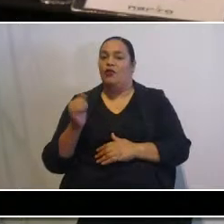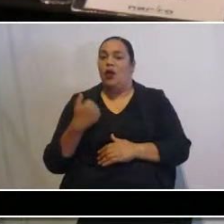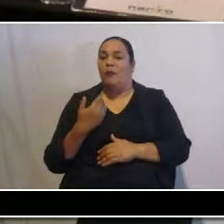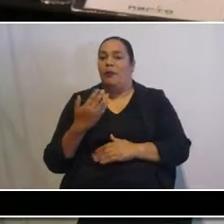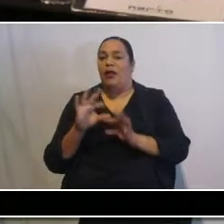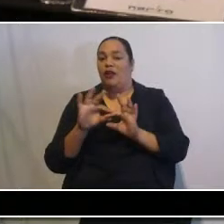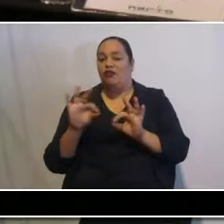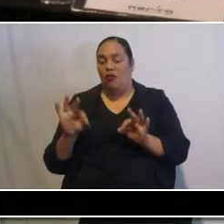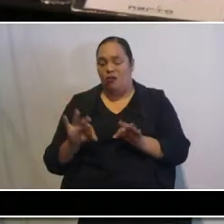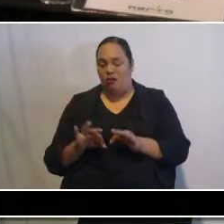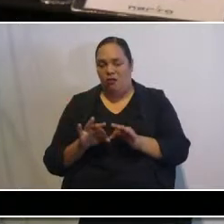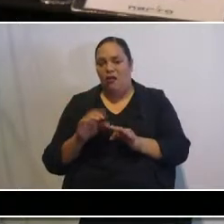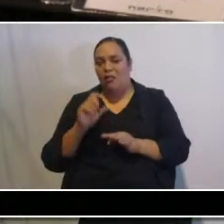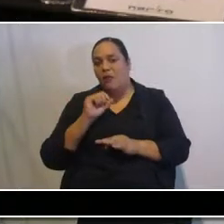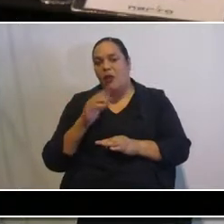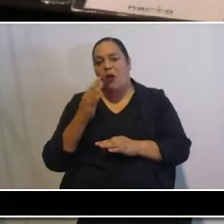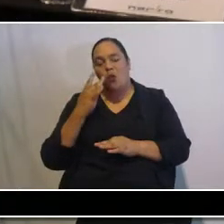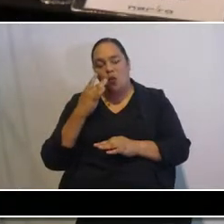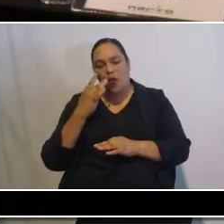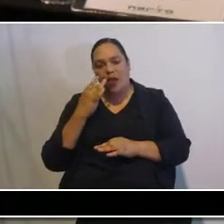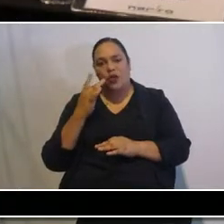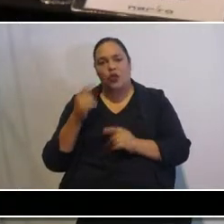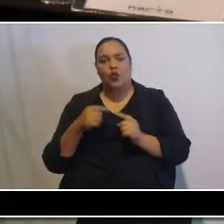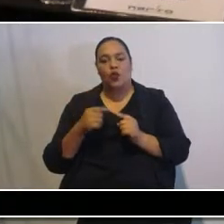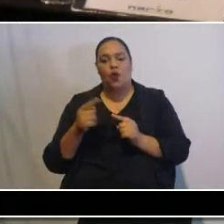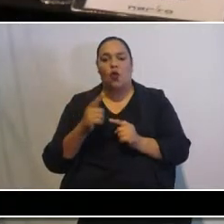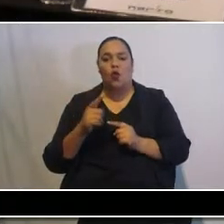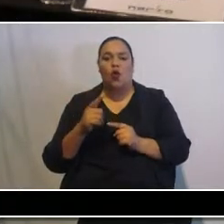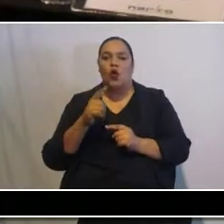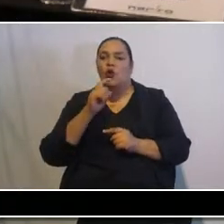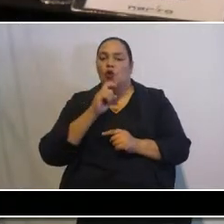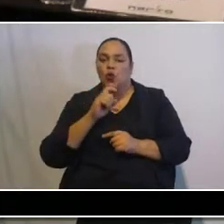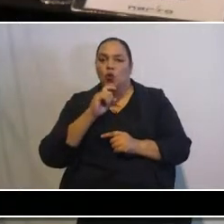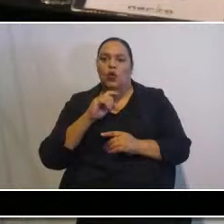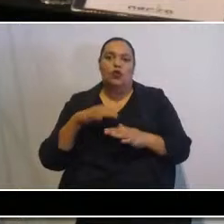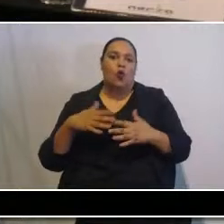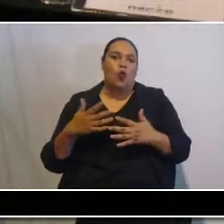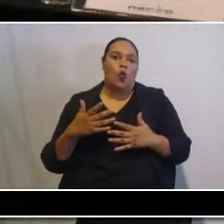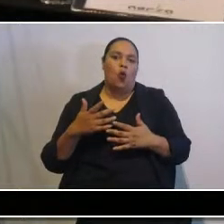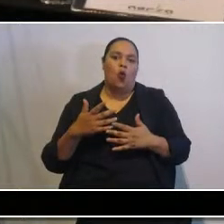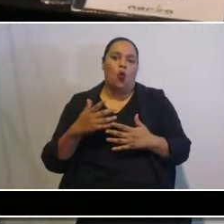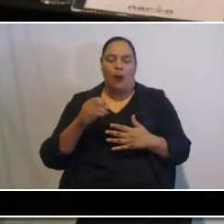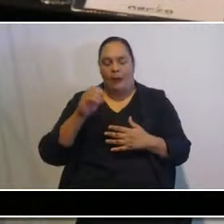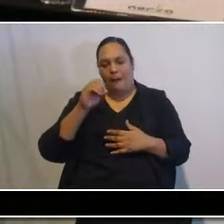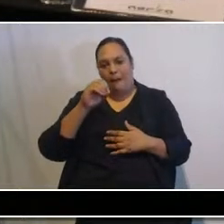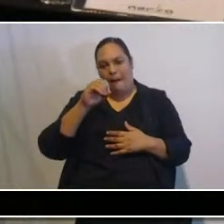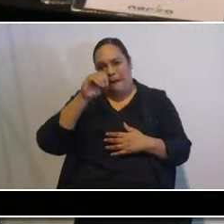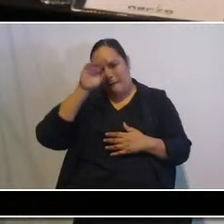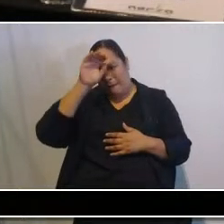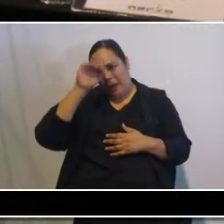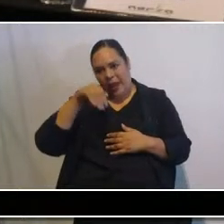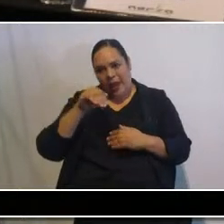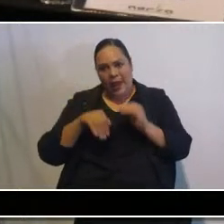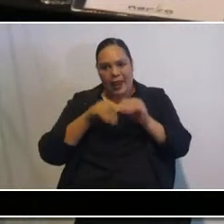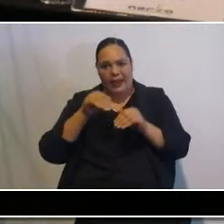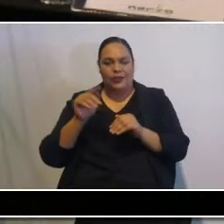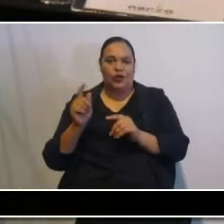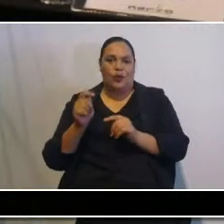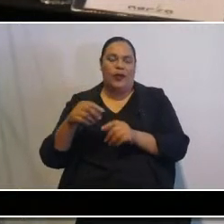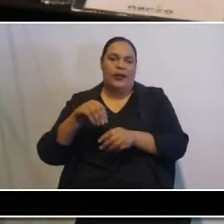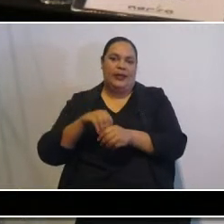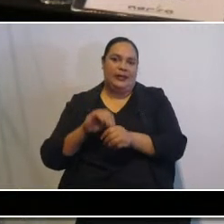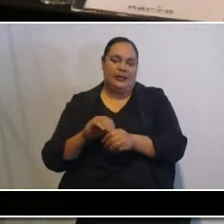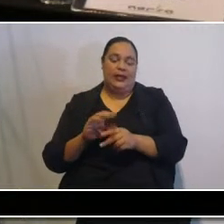application when you go to the usage or the mines and you paying into the mines.